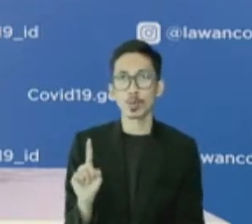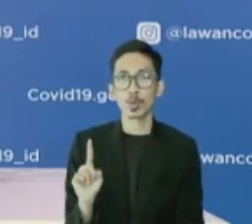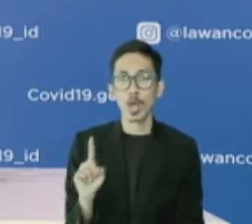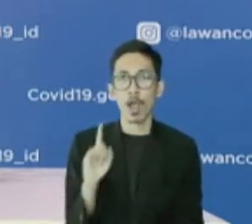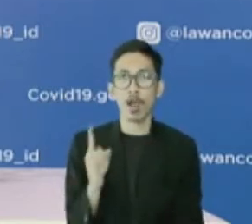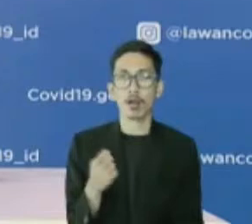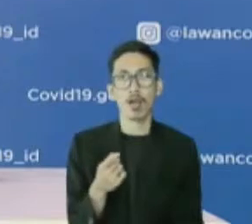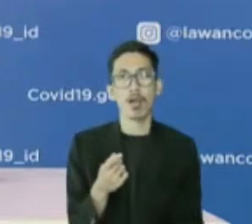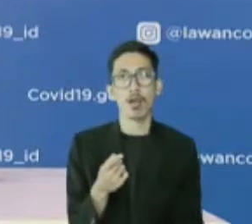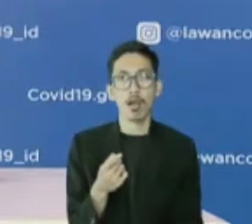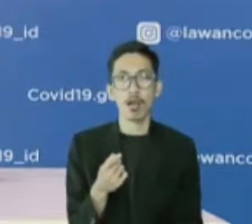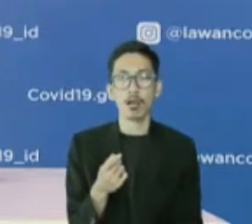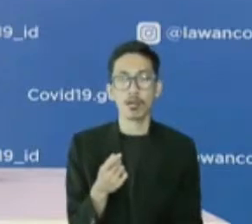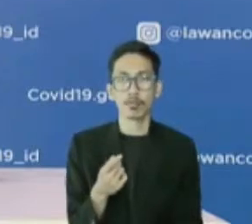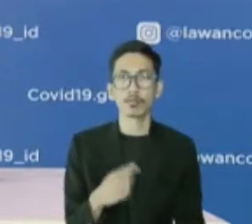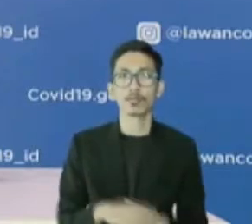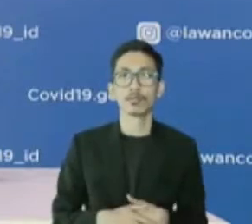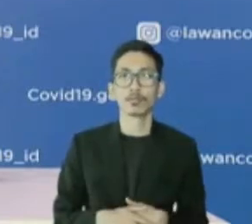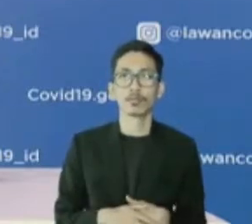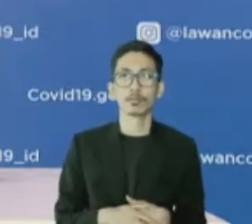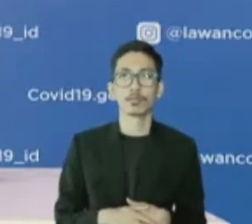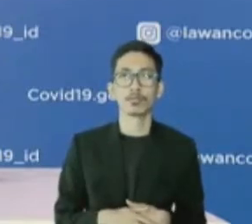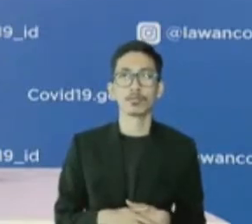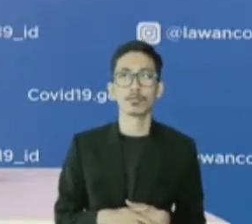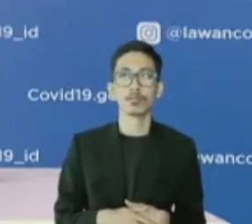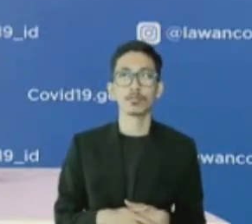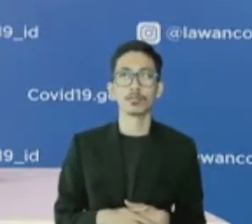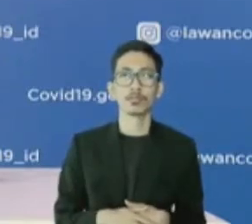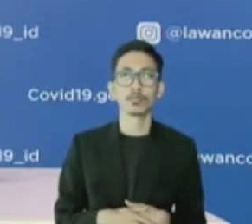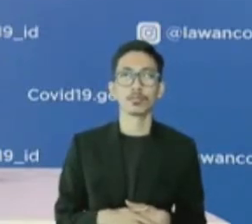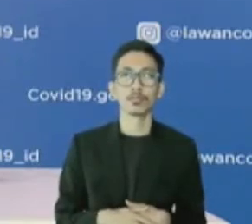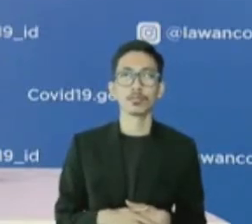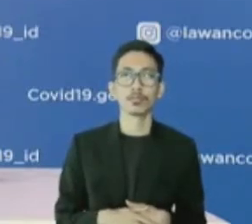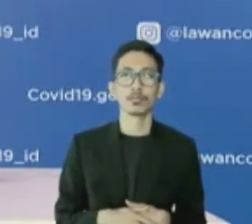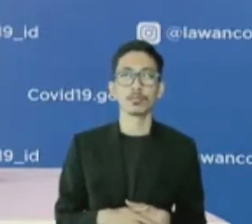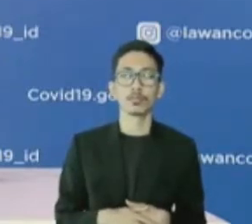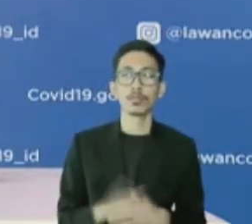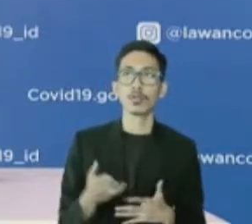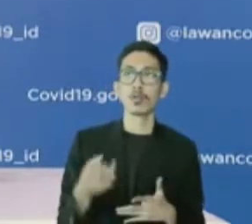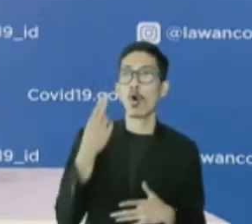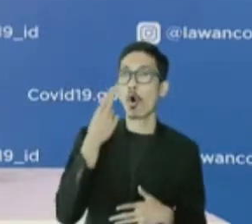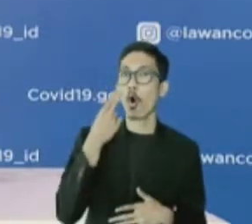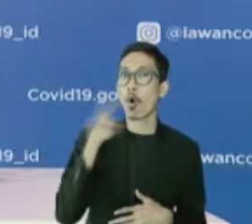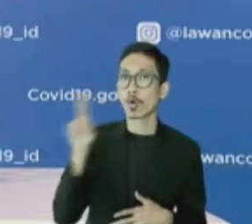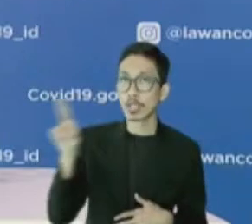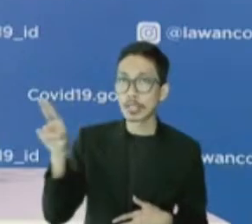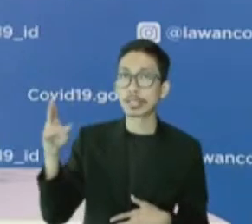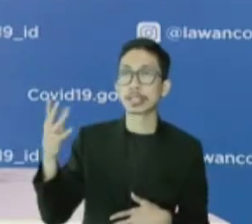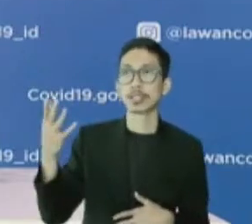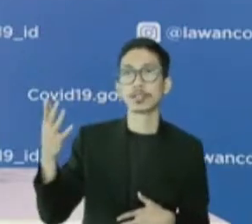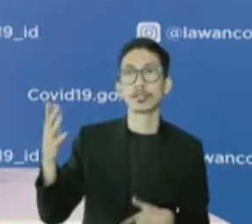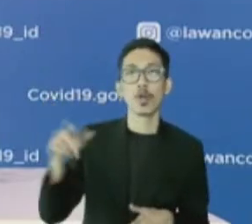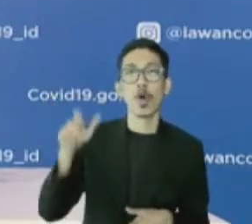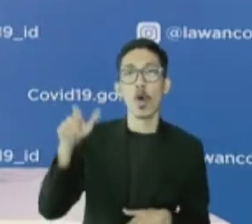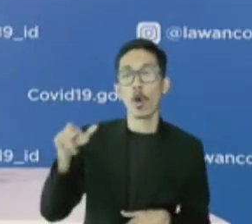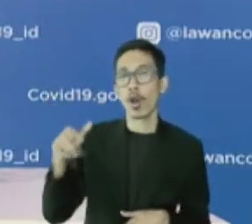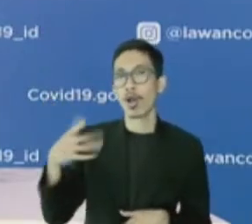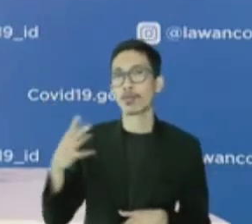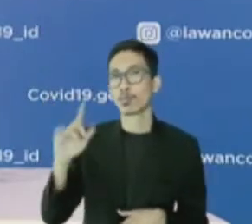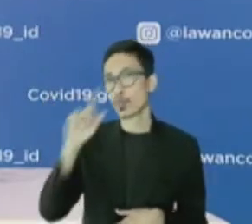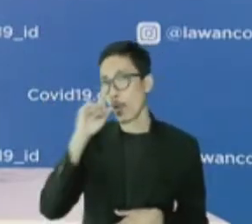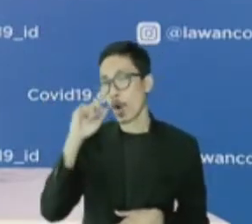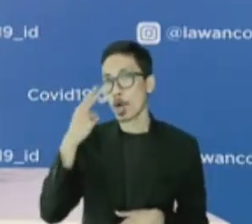15 of 2021. Foreigners who are allowed to enter Indonesia are the owners of the service